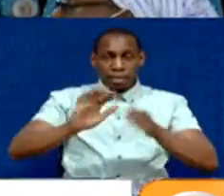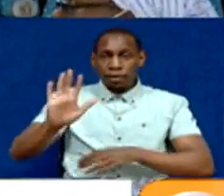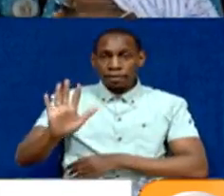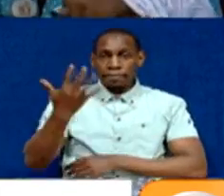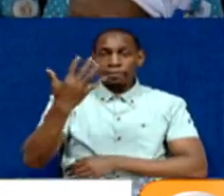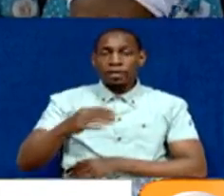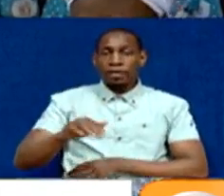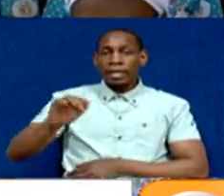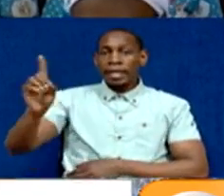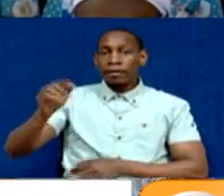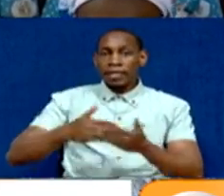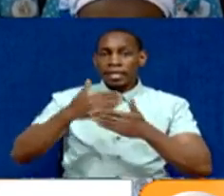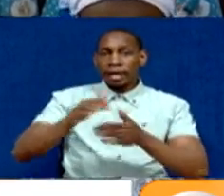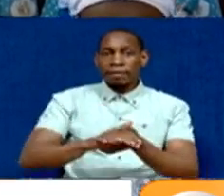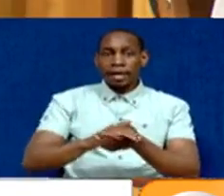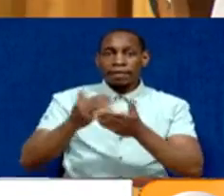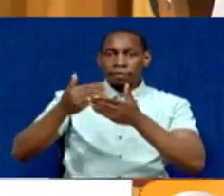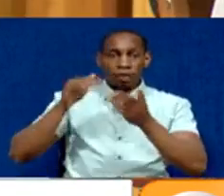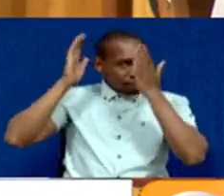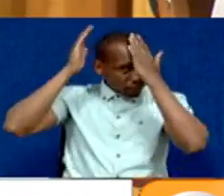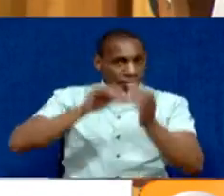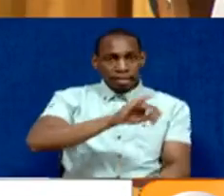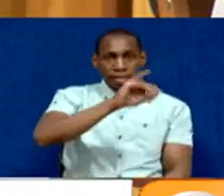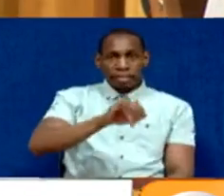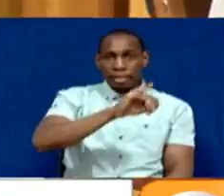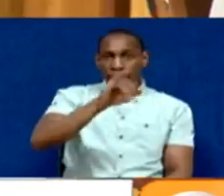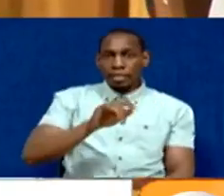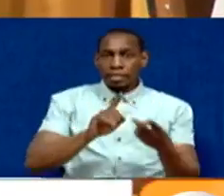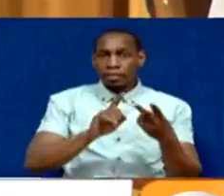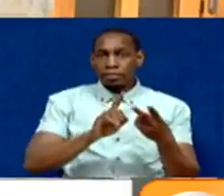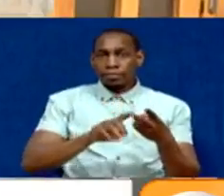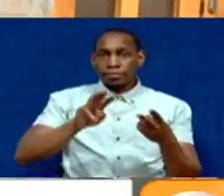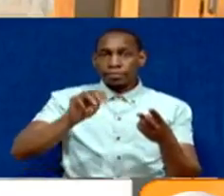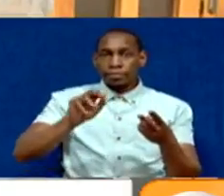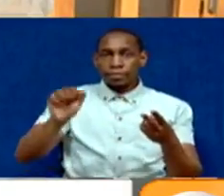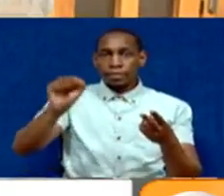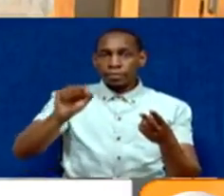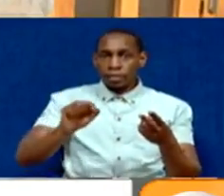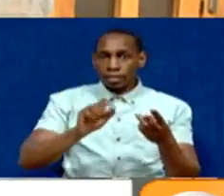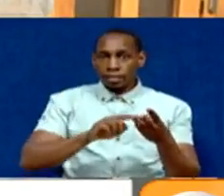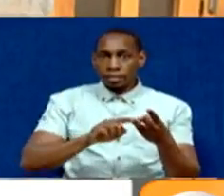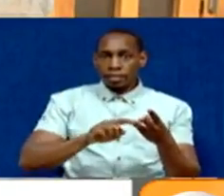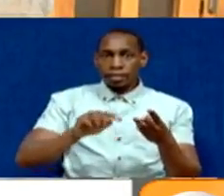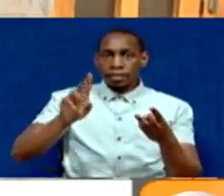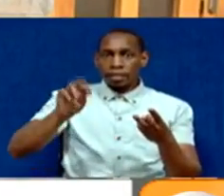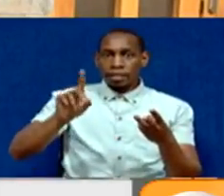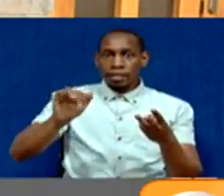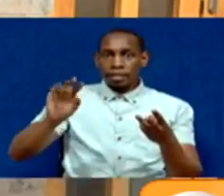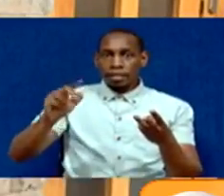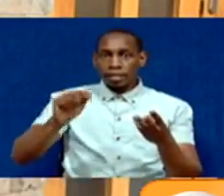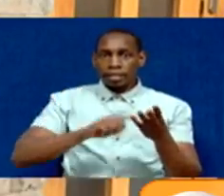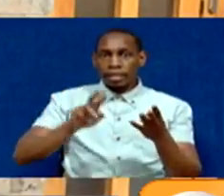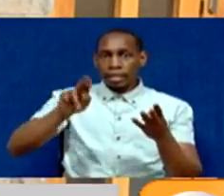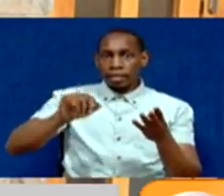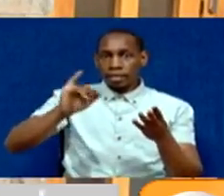tano jimbo la Nairobi baada ya watangulizi wake JJ McCarthy, Morris Cardinal Utunga, Ndingi Mwananzeki na John